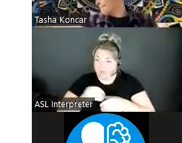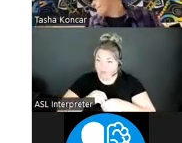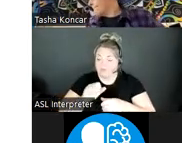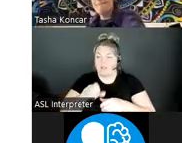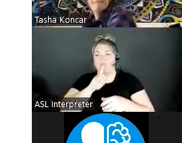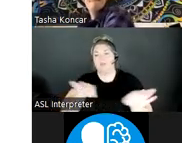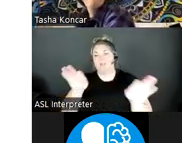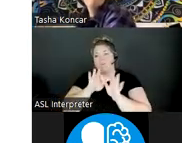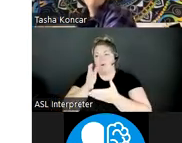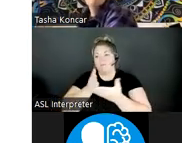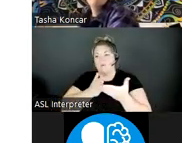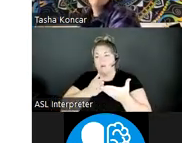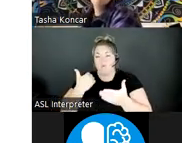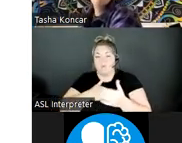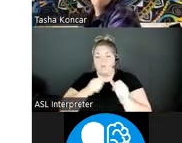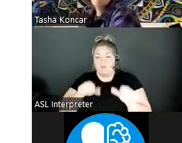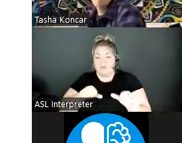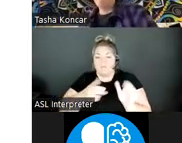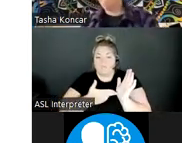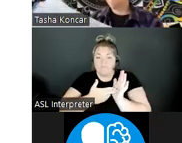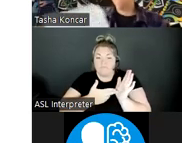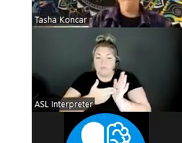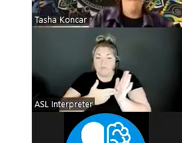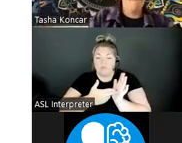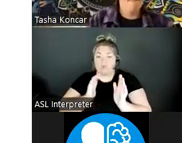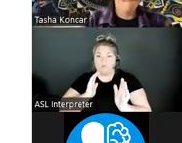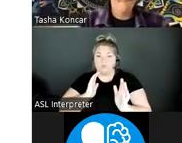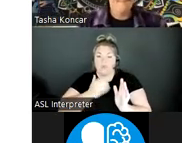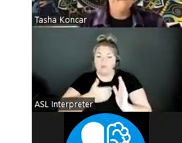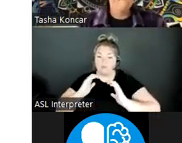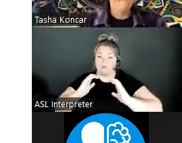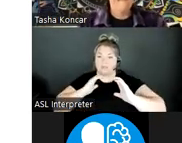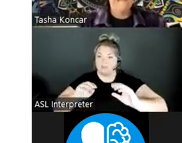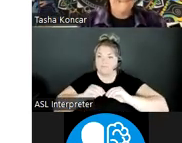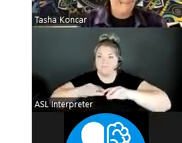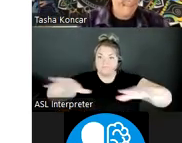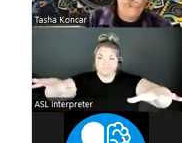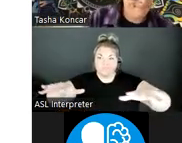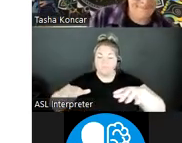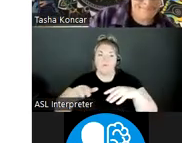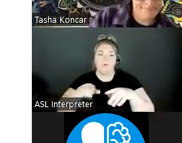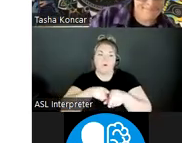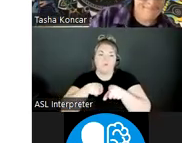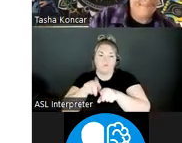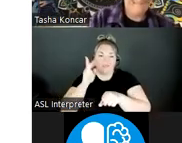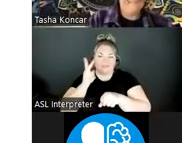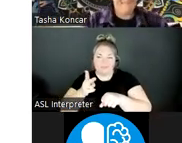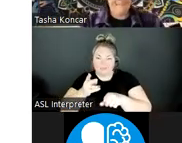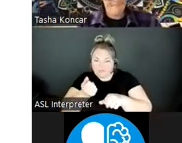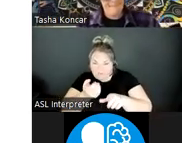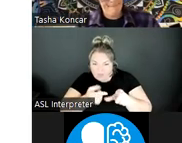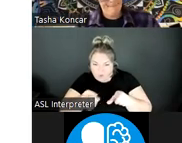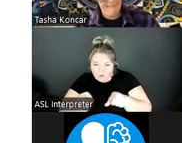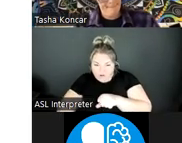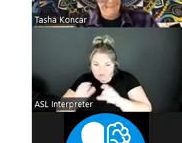important piece that we can make sure we are communicating widely. And also, I see a little bit going on in the